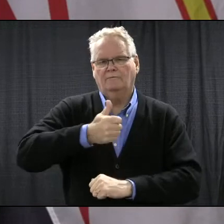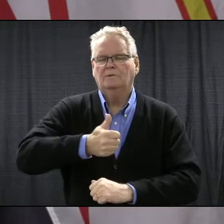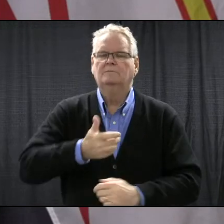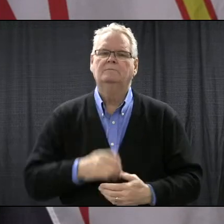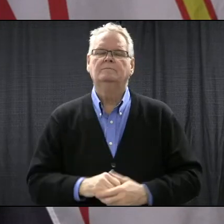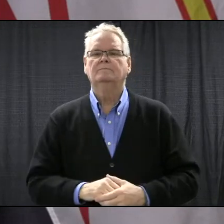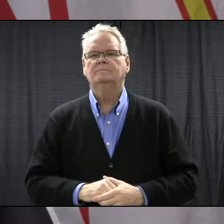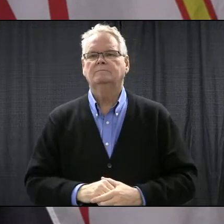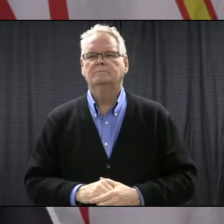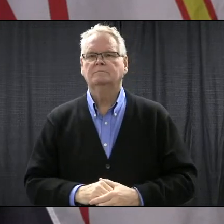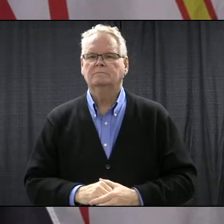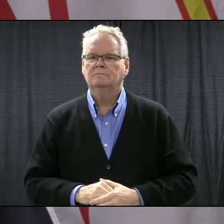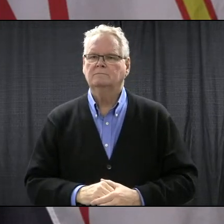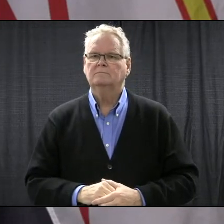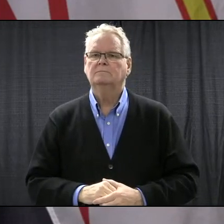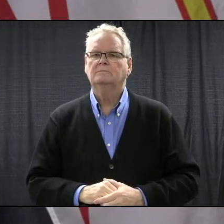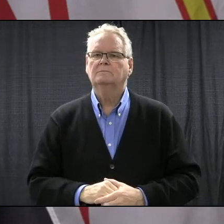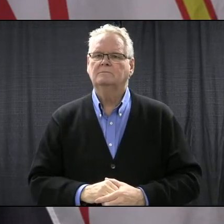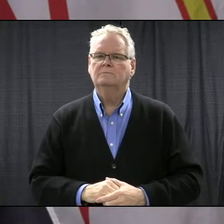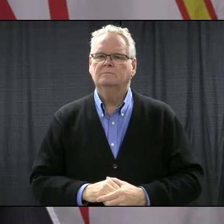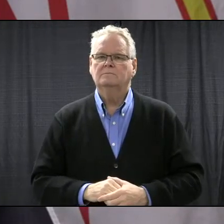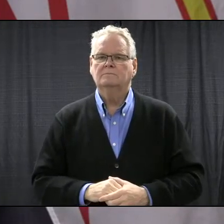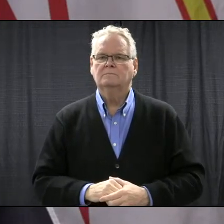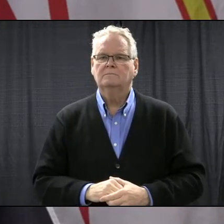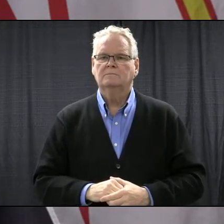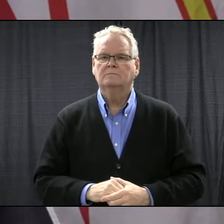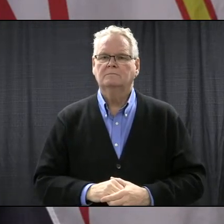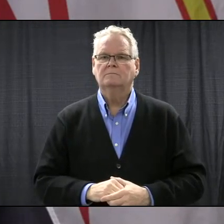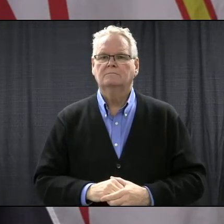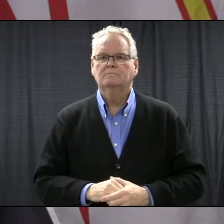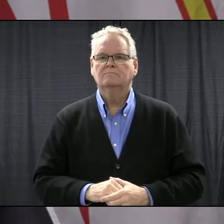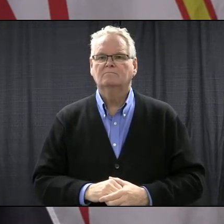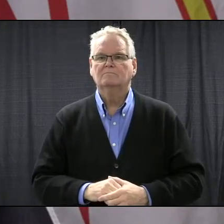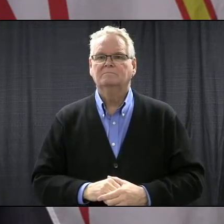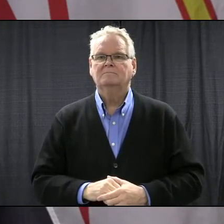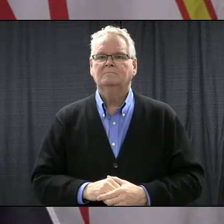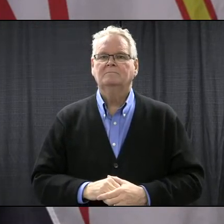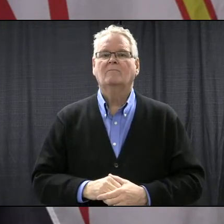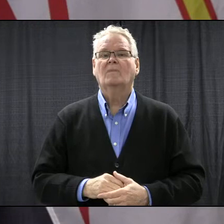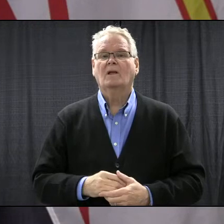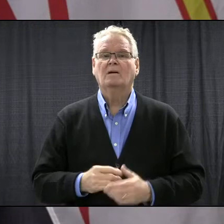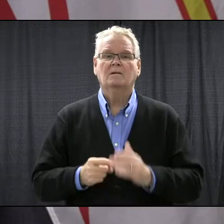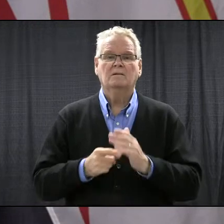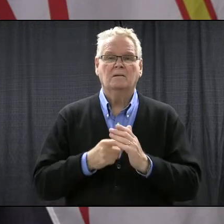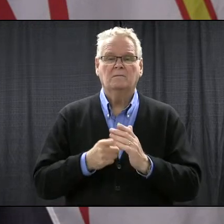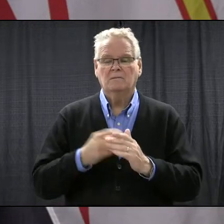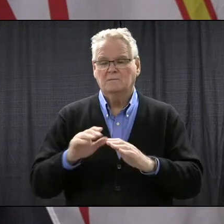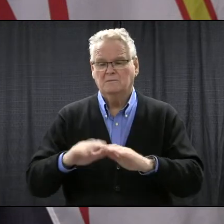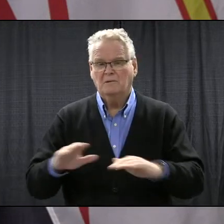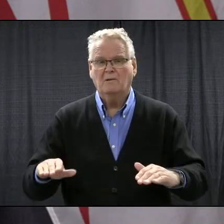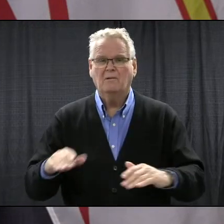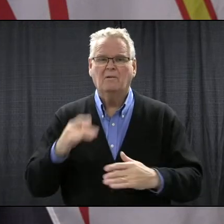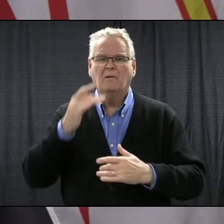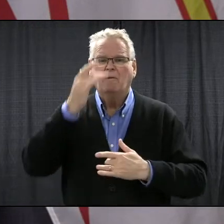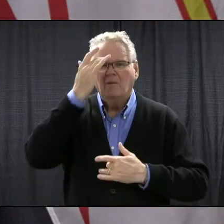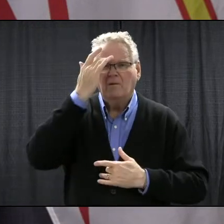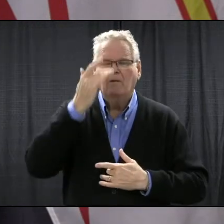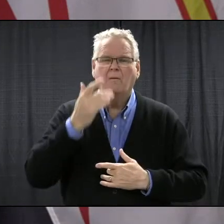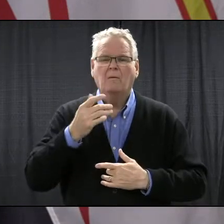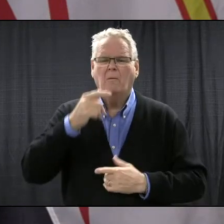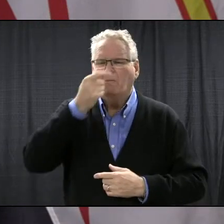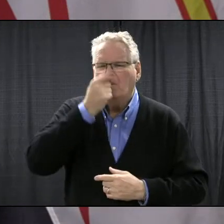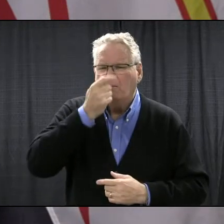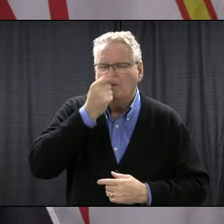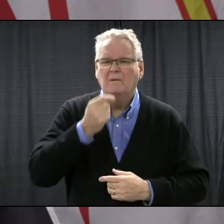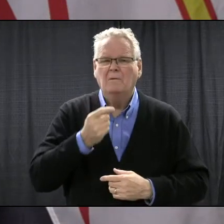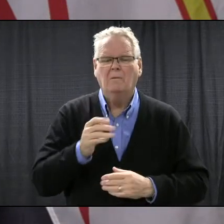that it can be difficult for parents to keep their children home for what seems like a harmless runny nose, a hallmark of childhood, really. And it may seem